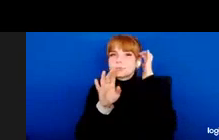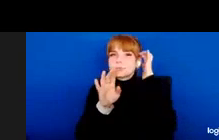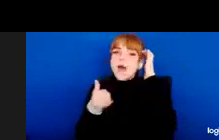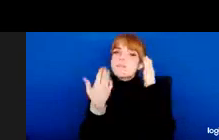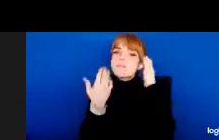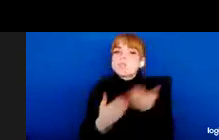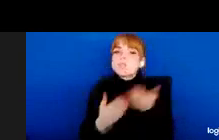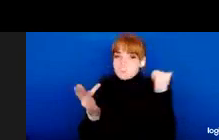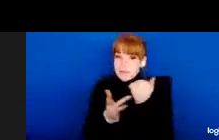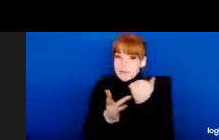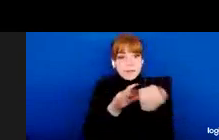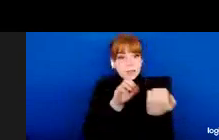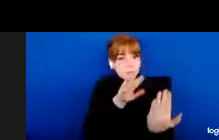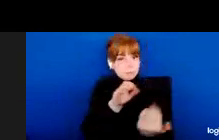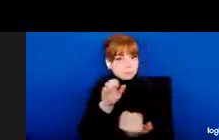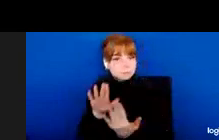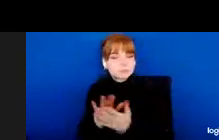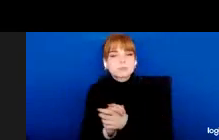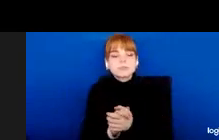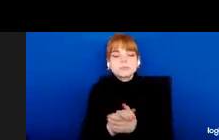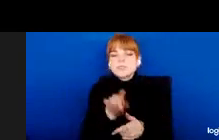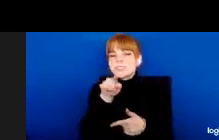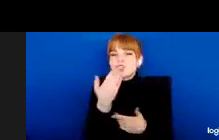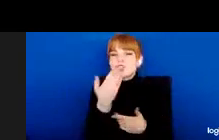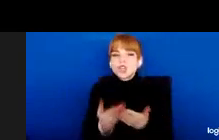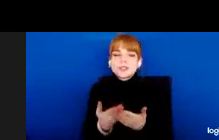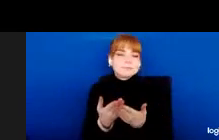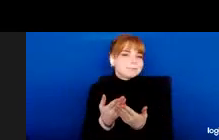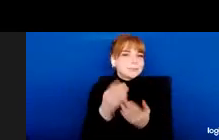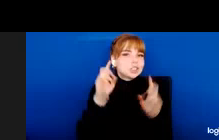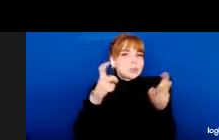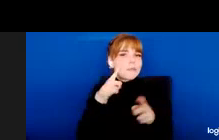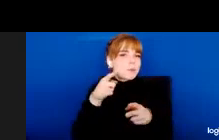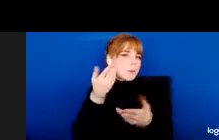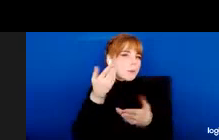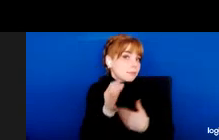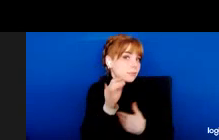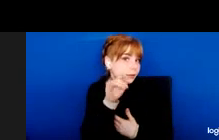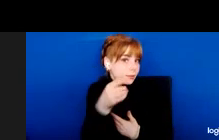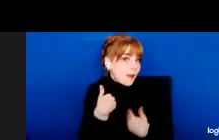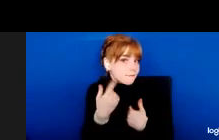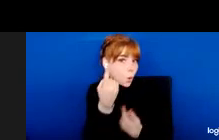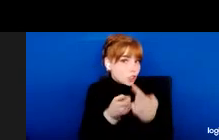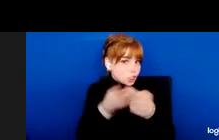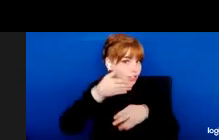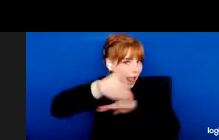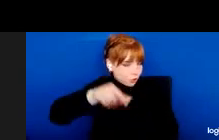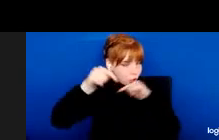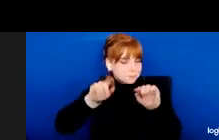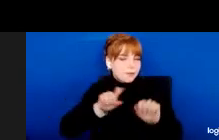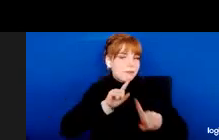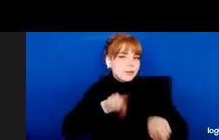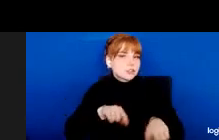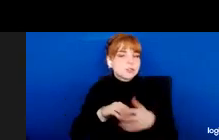is something we could talk about if there's questions at the end. But there are techniques to help you have